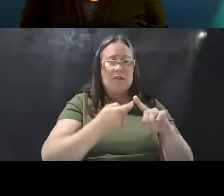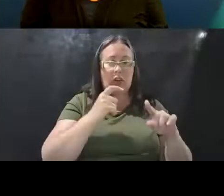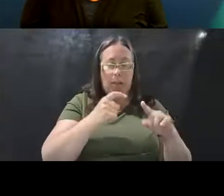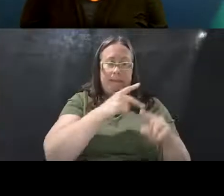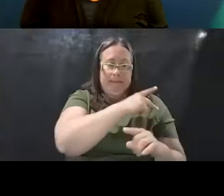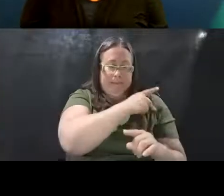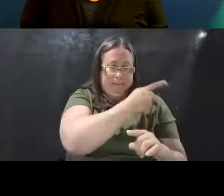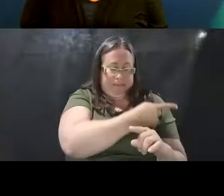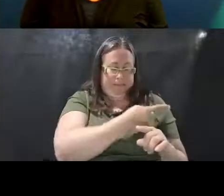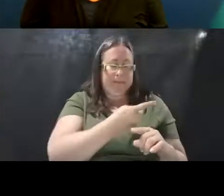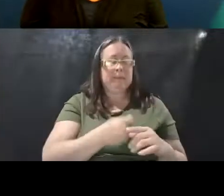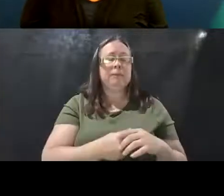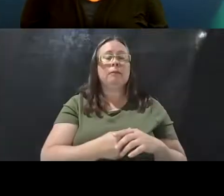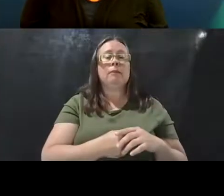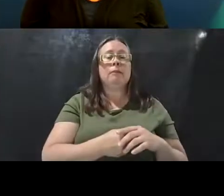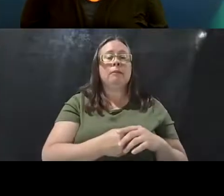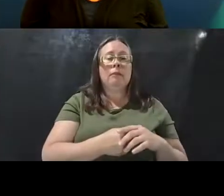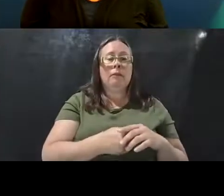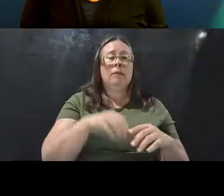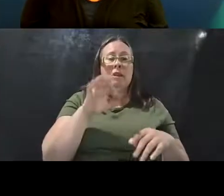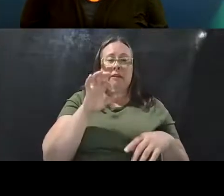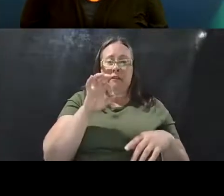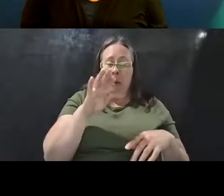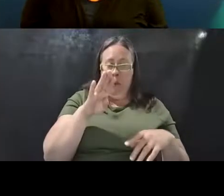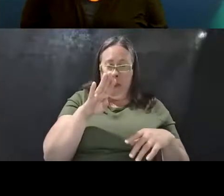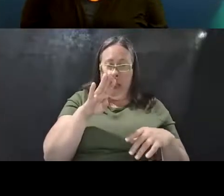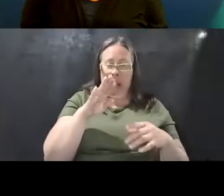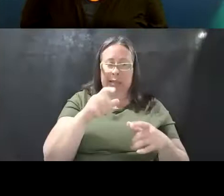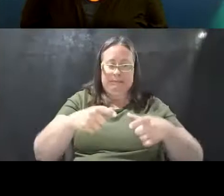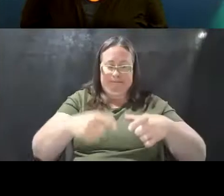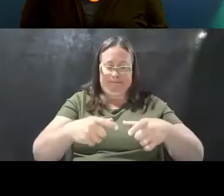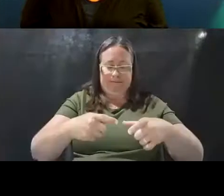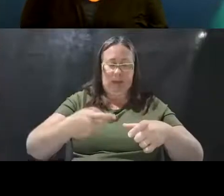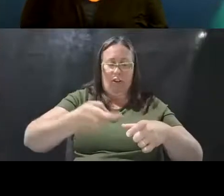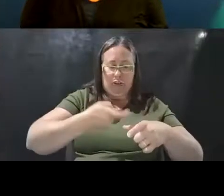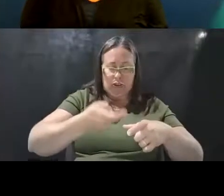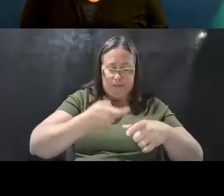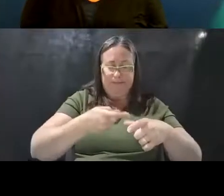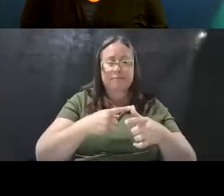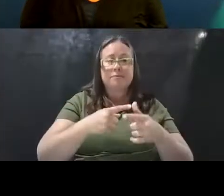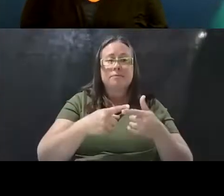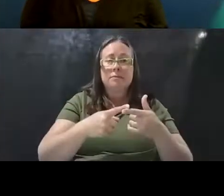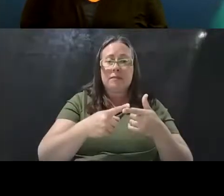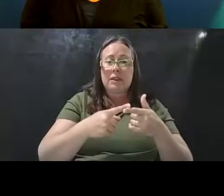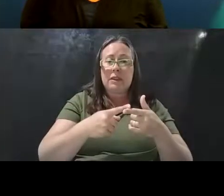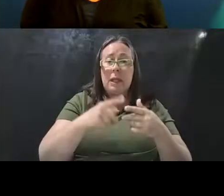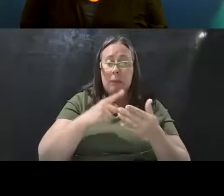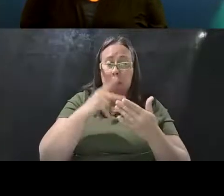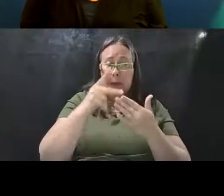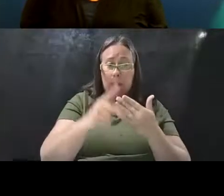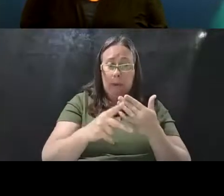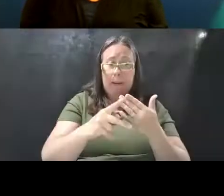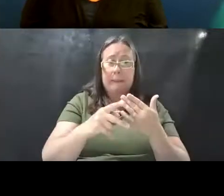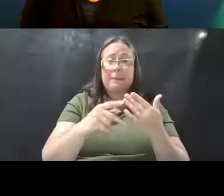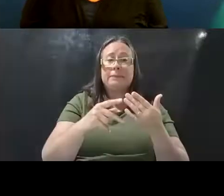patient, put the fibroblast in culture, initiate reprogramming, and go through that